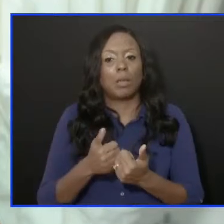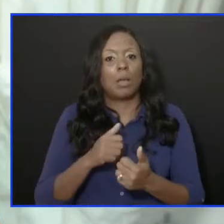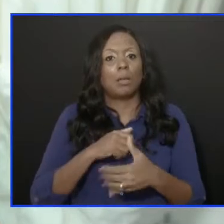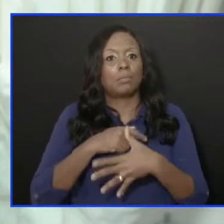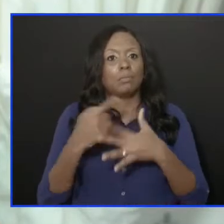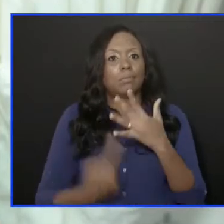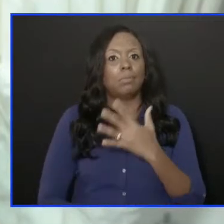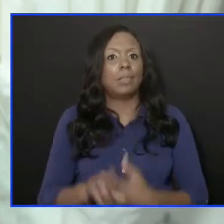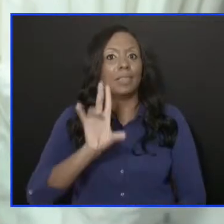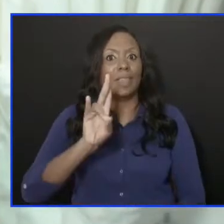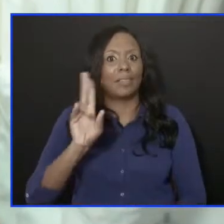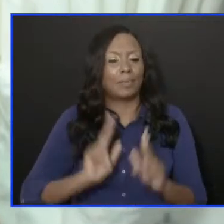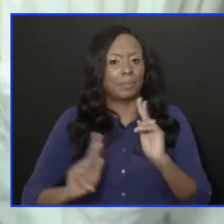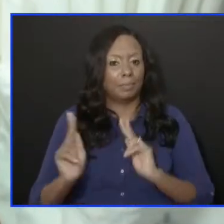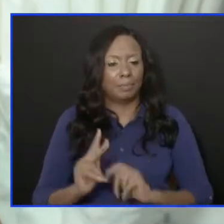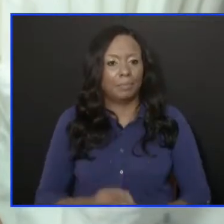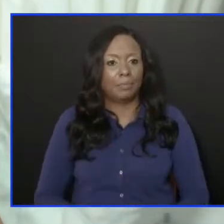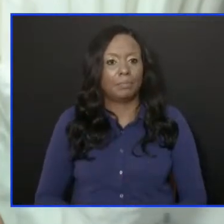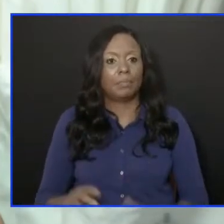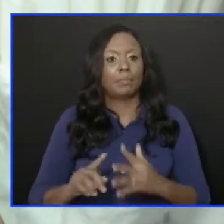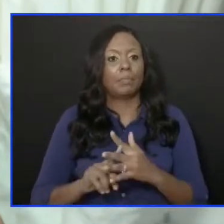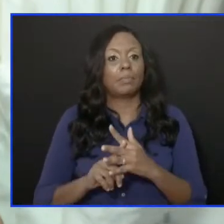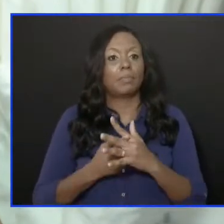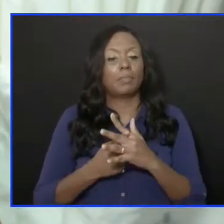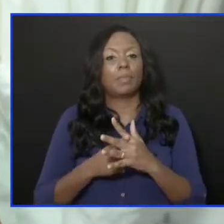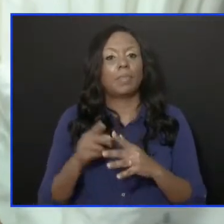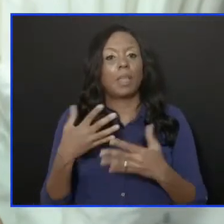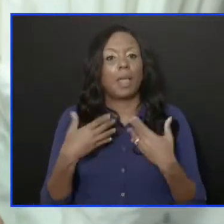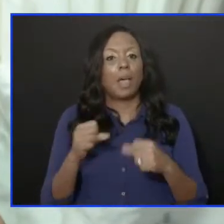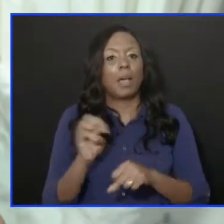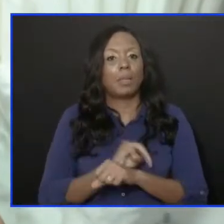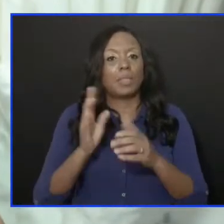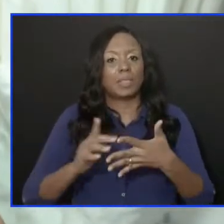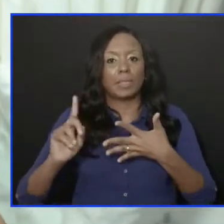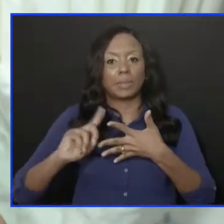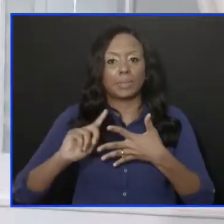for questions. We will begin with Minister Bostic.